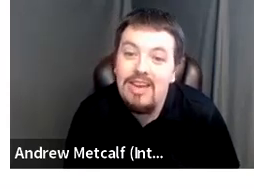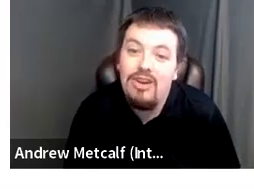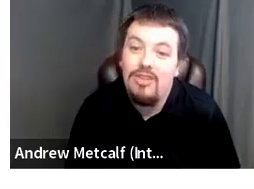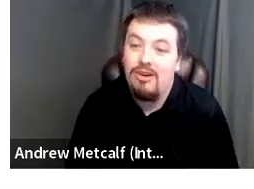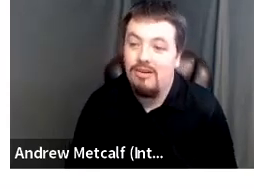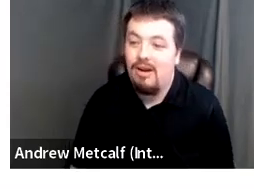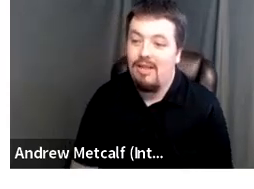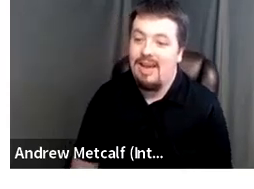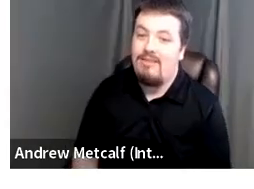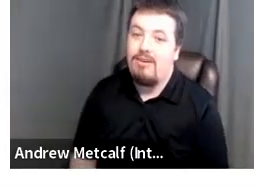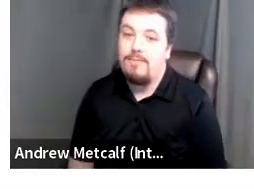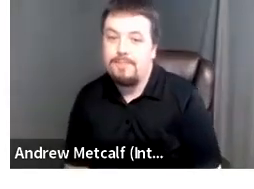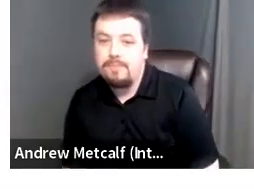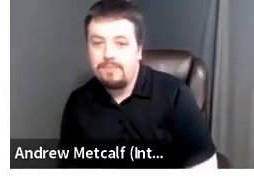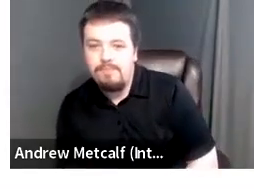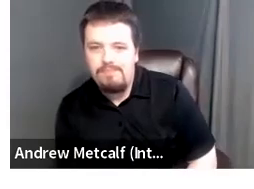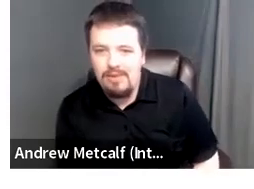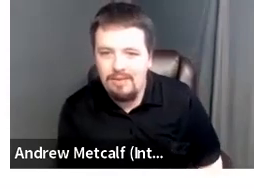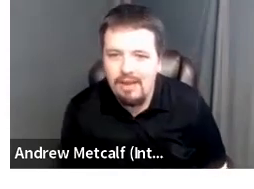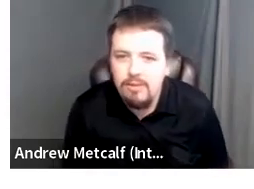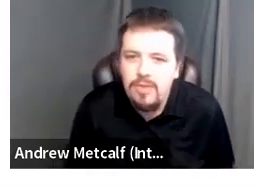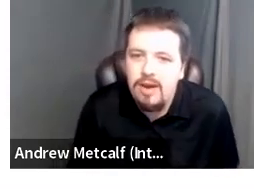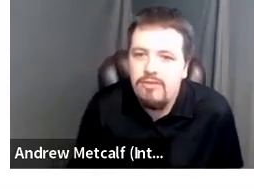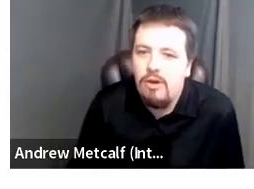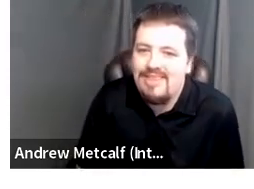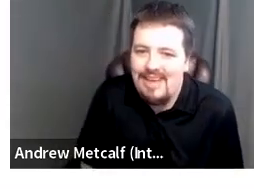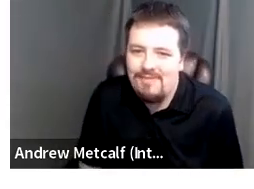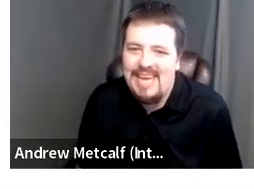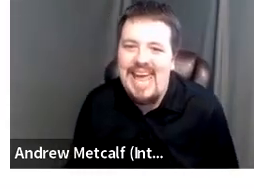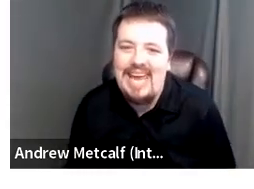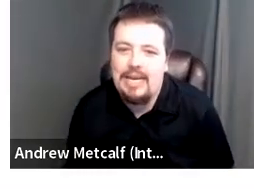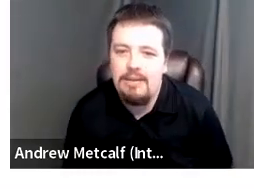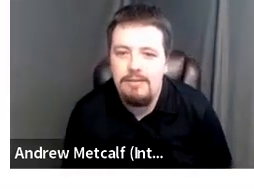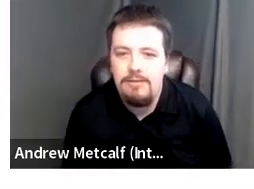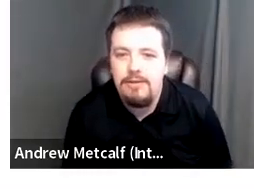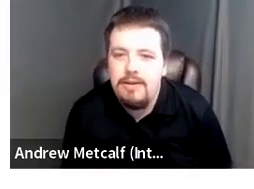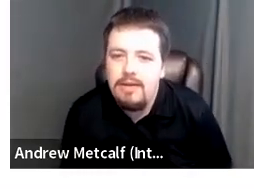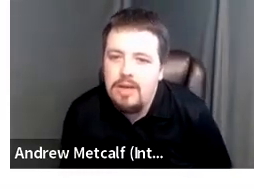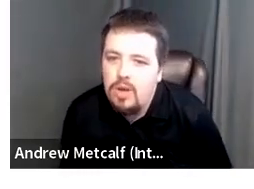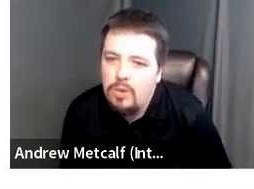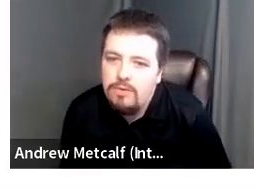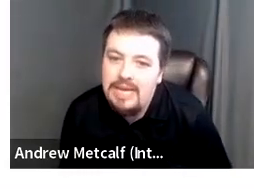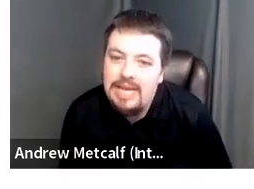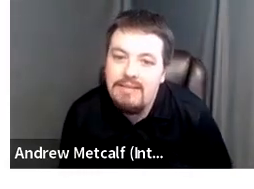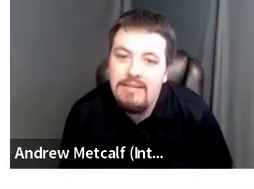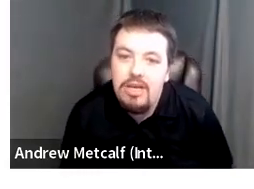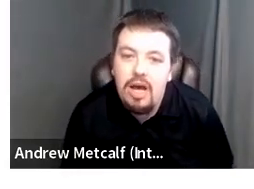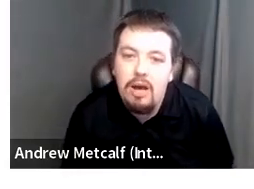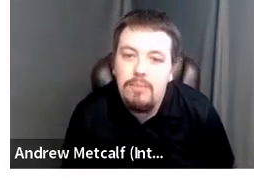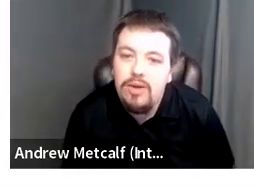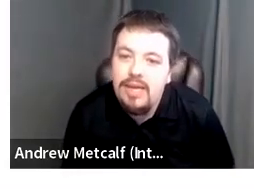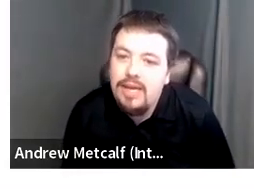can see each other a lot easier. The last one there is called deaf gain, which